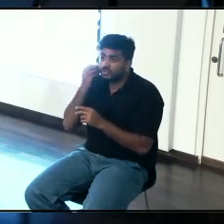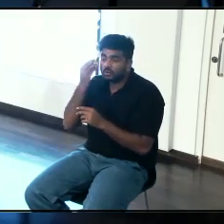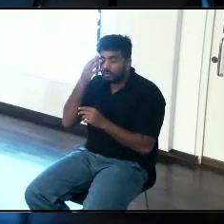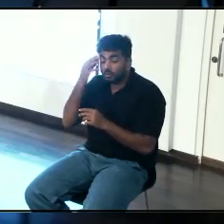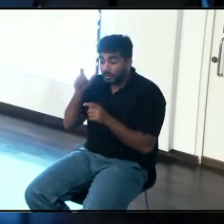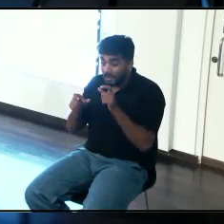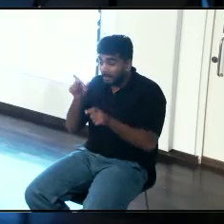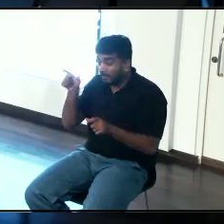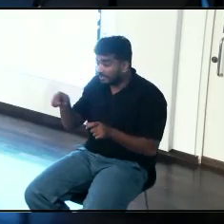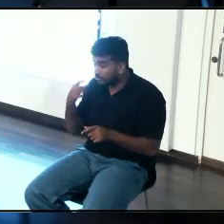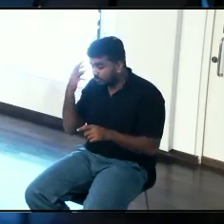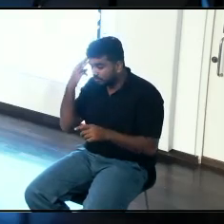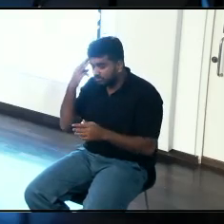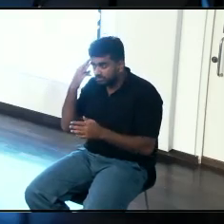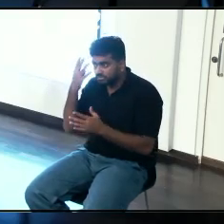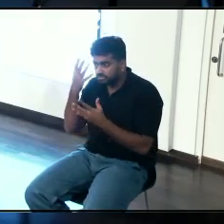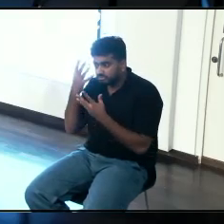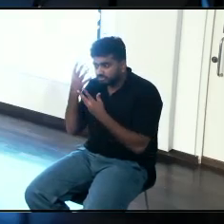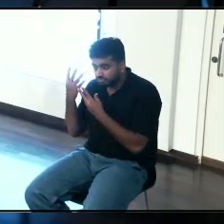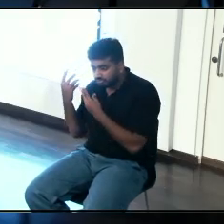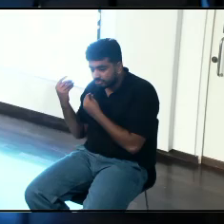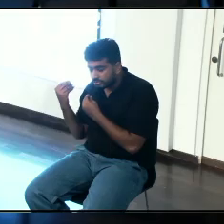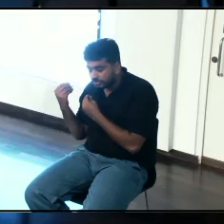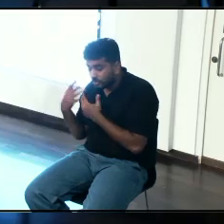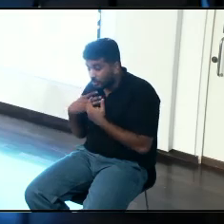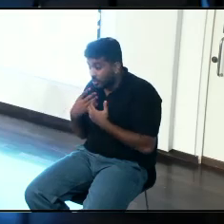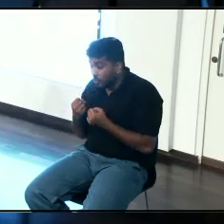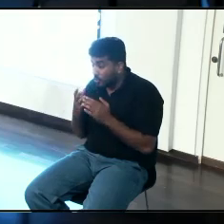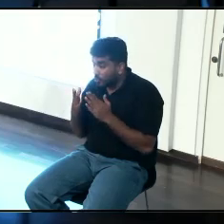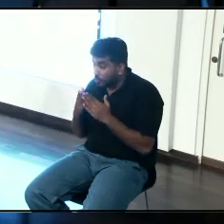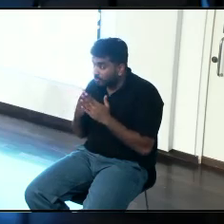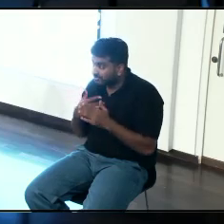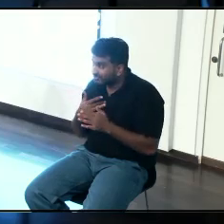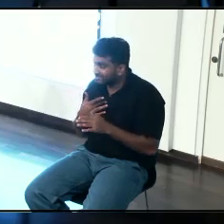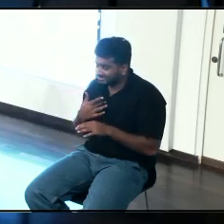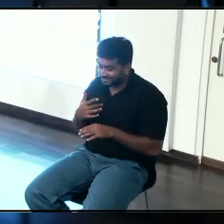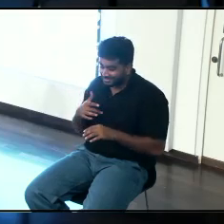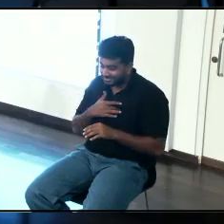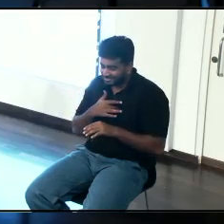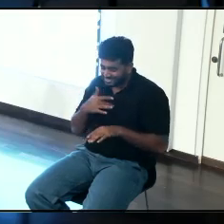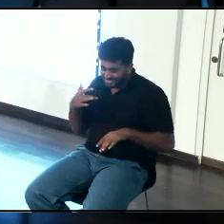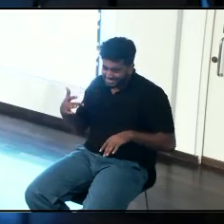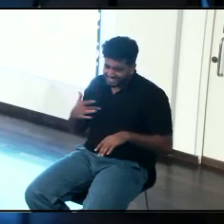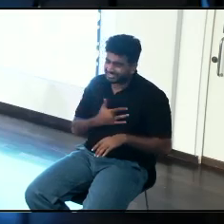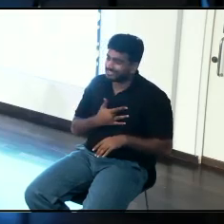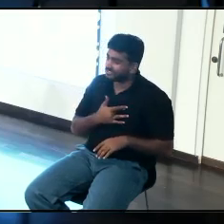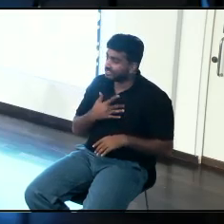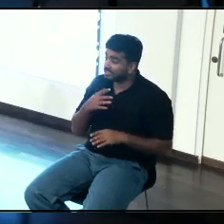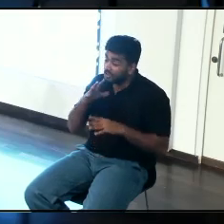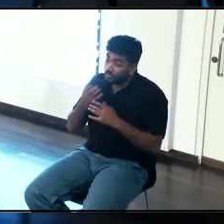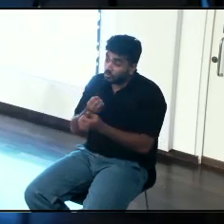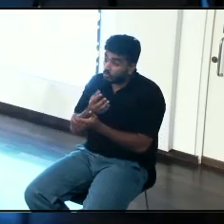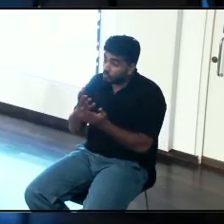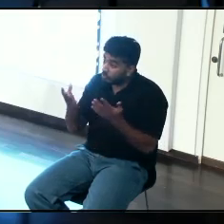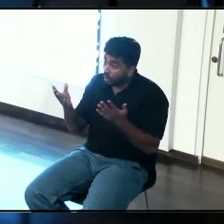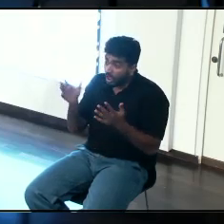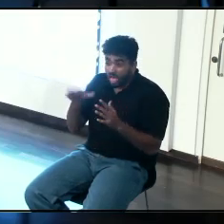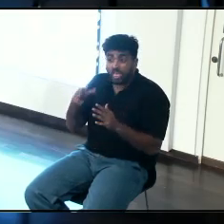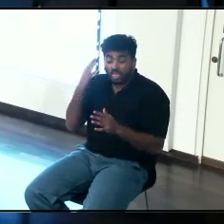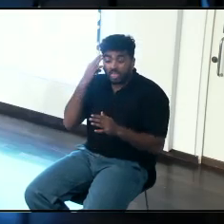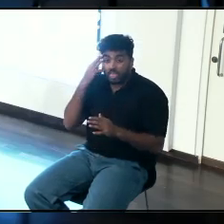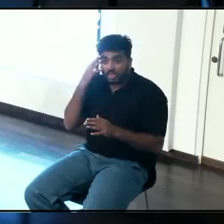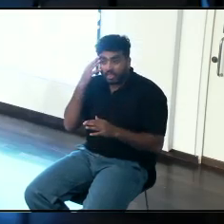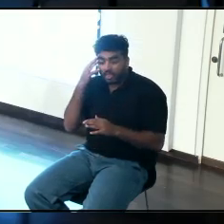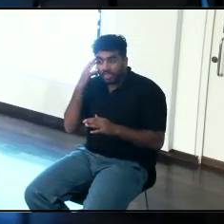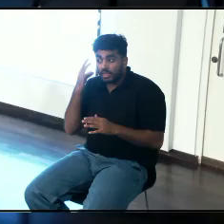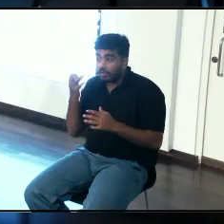go home. And that's what touched me, that, you can't remember anything, but you can remember this is not your home and